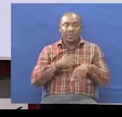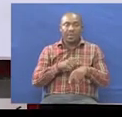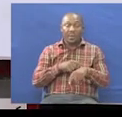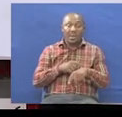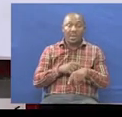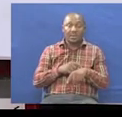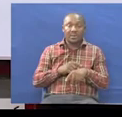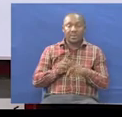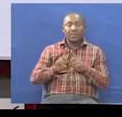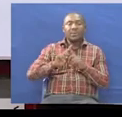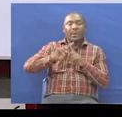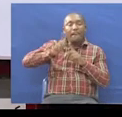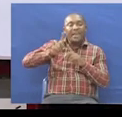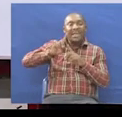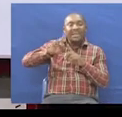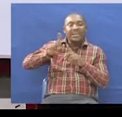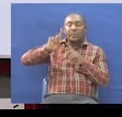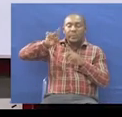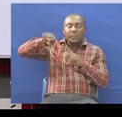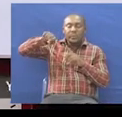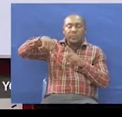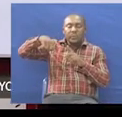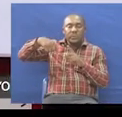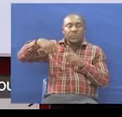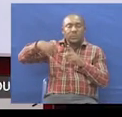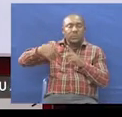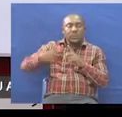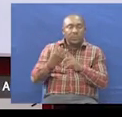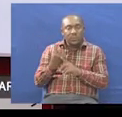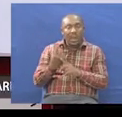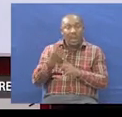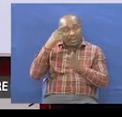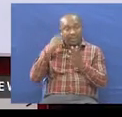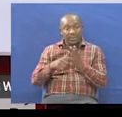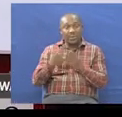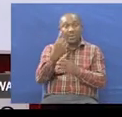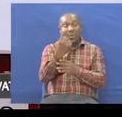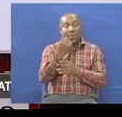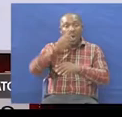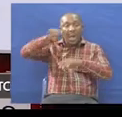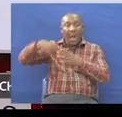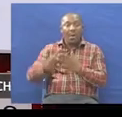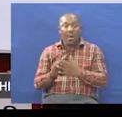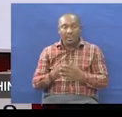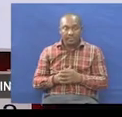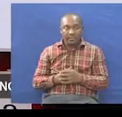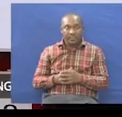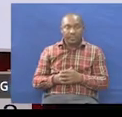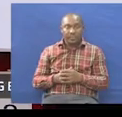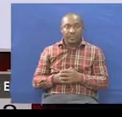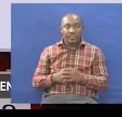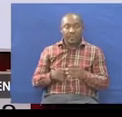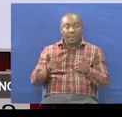minute arrow rotates from number 12 to number 12, makes 1 hour, and that hour is shown by this